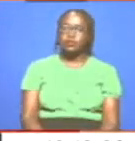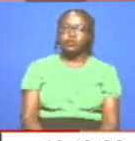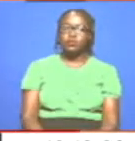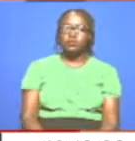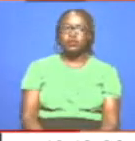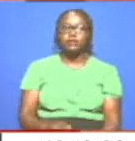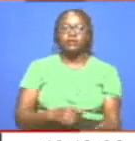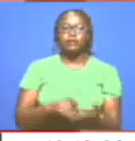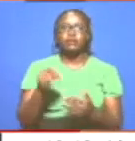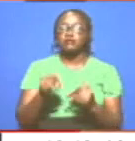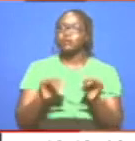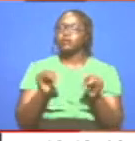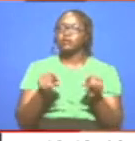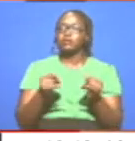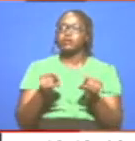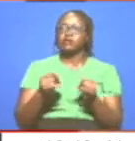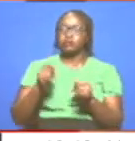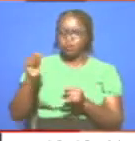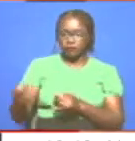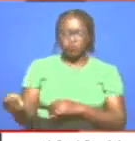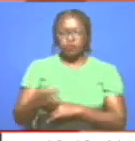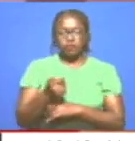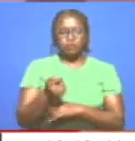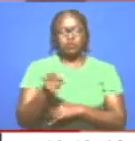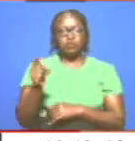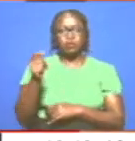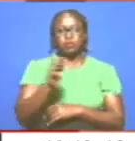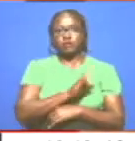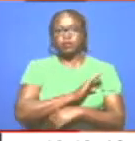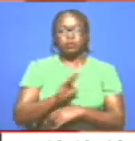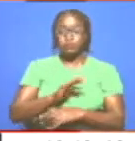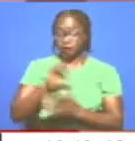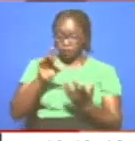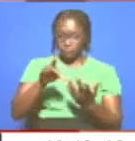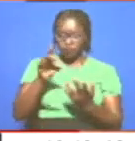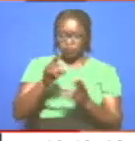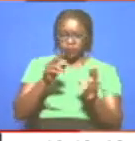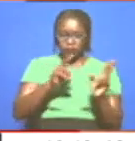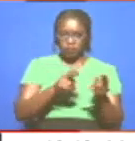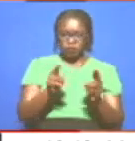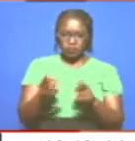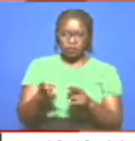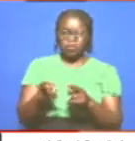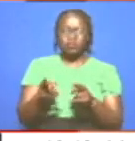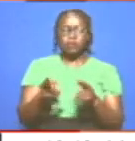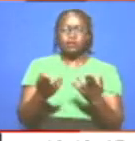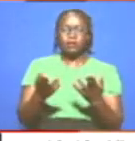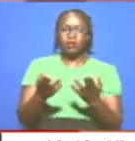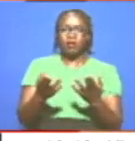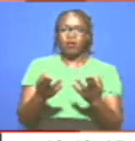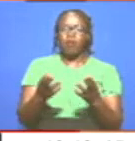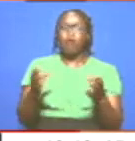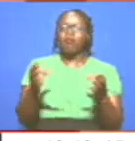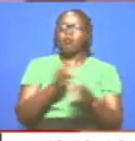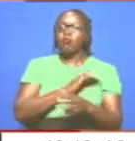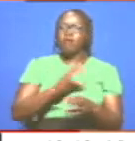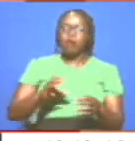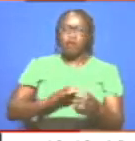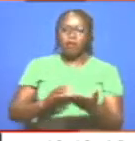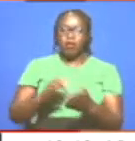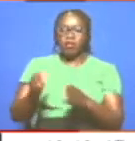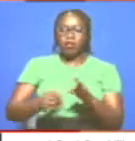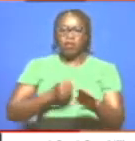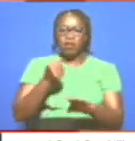a new Cricket Kenya board was elected, and today, the normalization committee that was appointed by Cabinet Secretary Amina